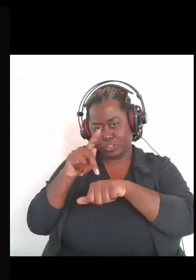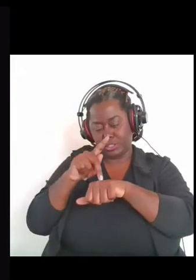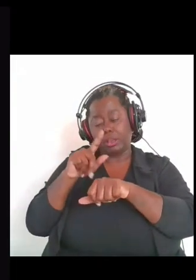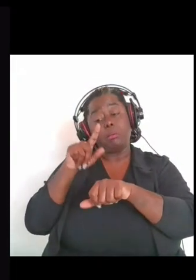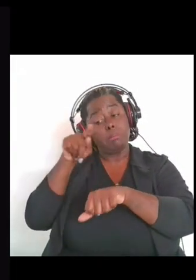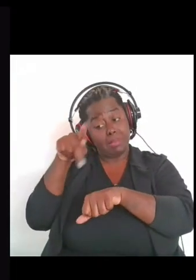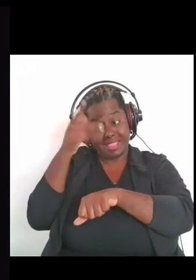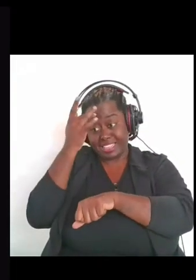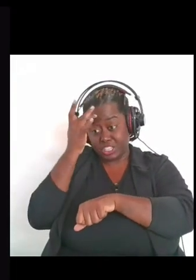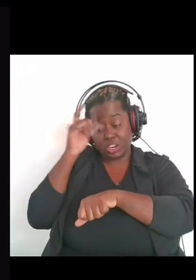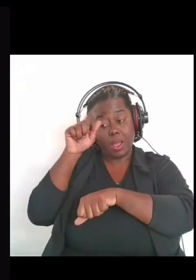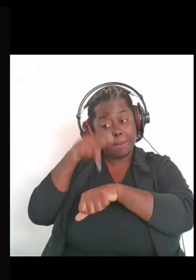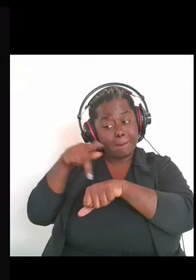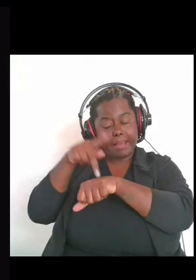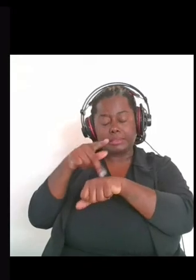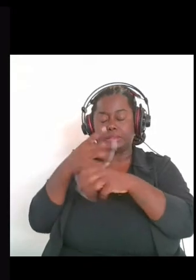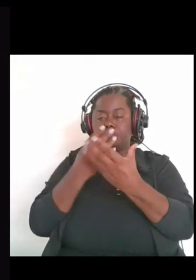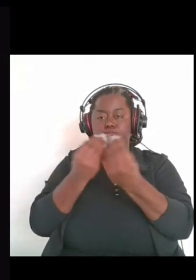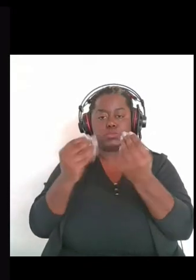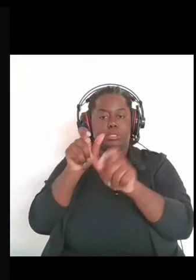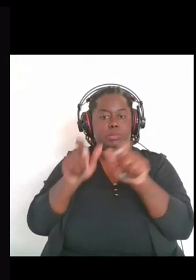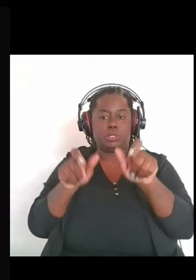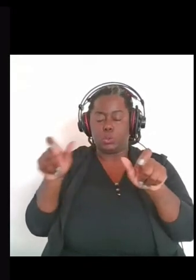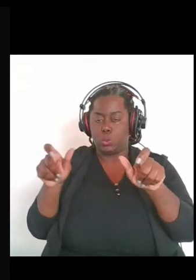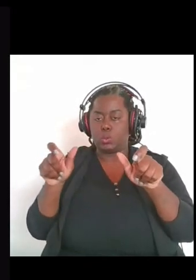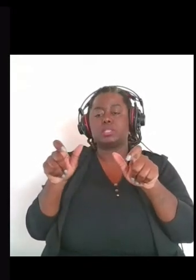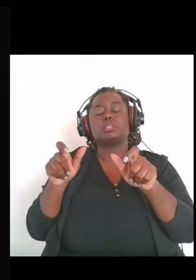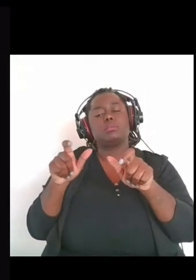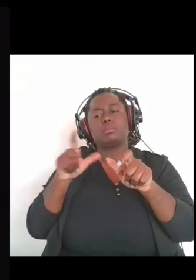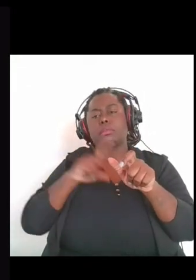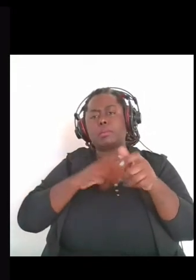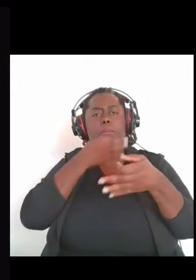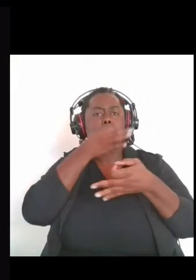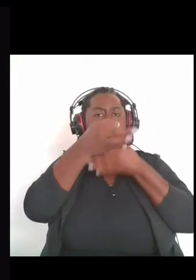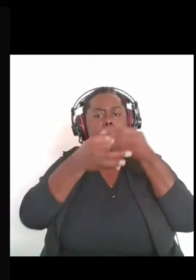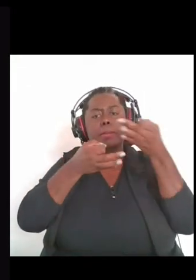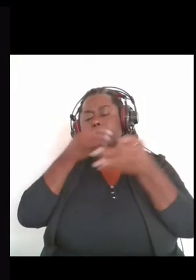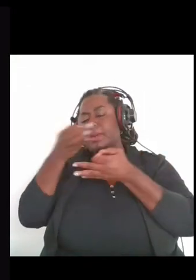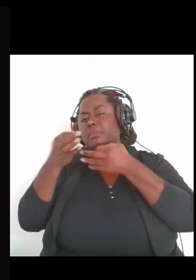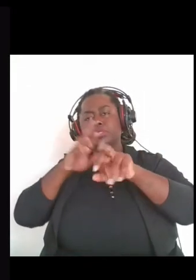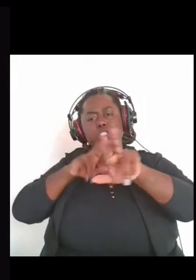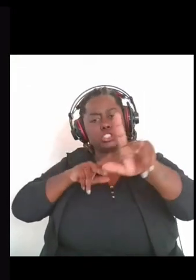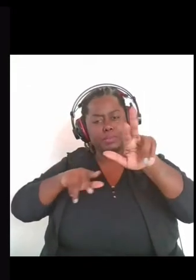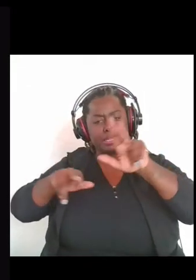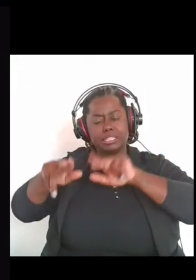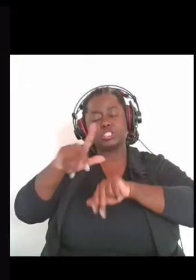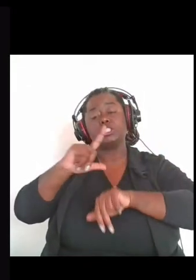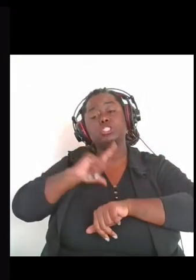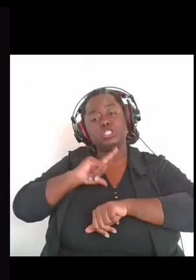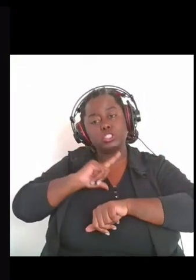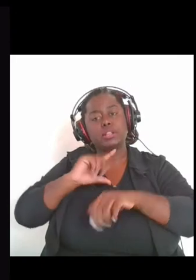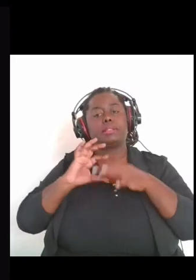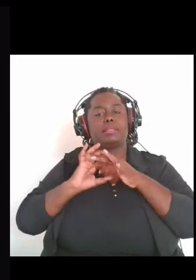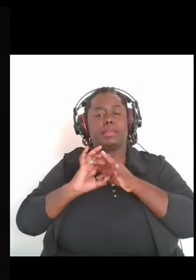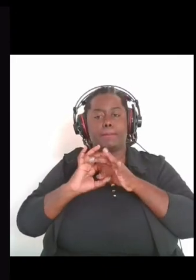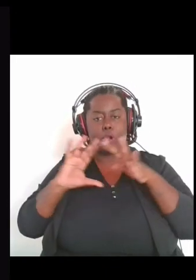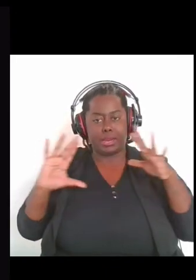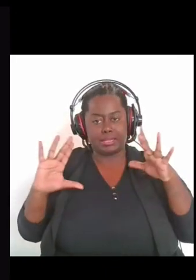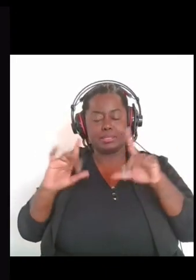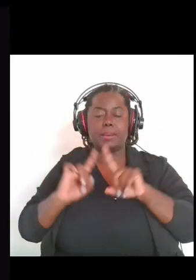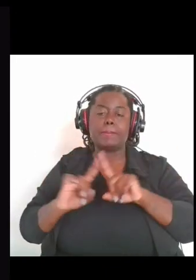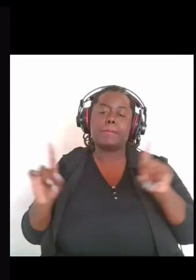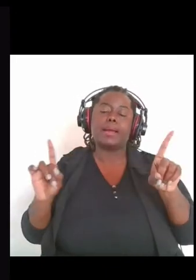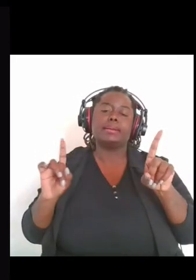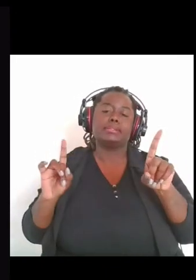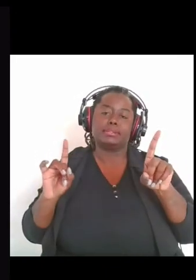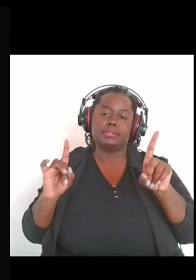democracy but at the core of it somehow all of these play a very important role